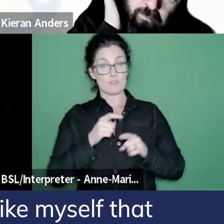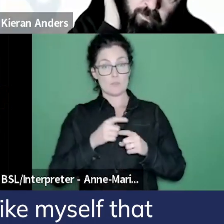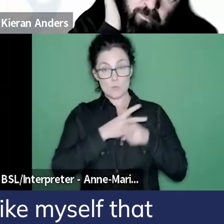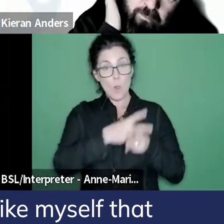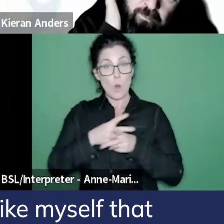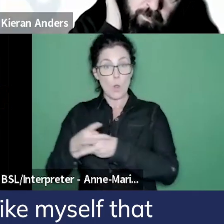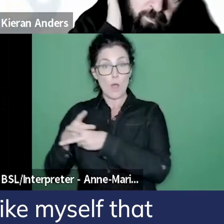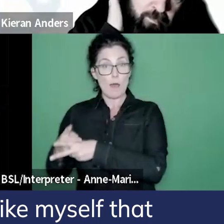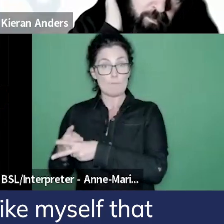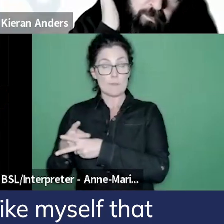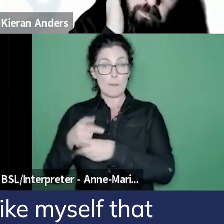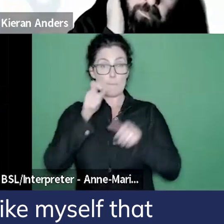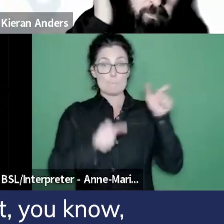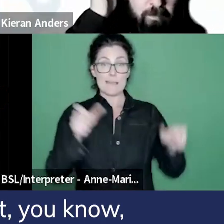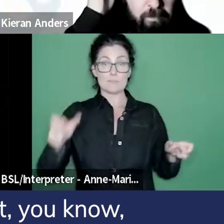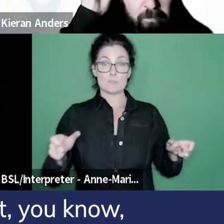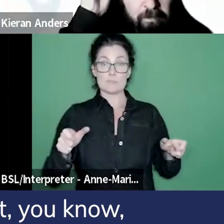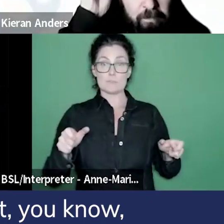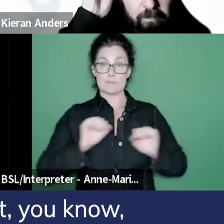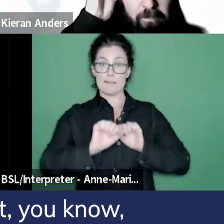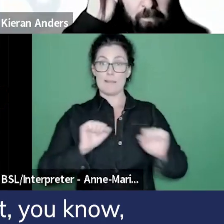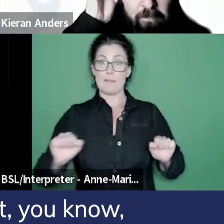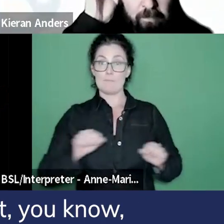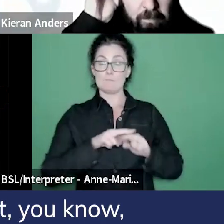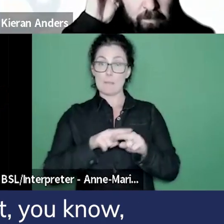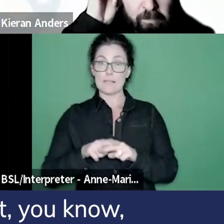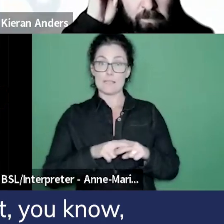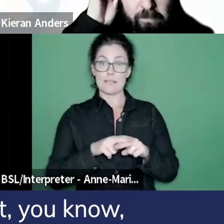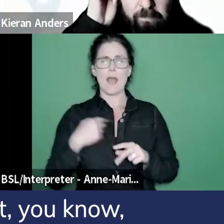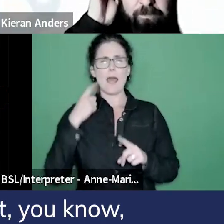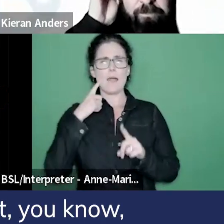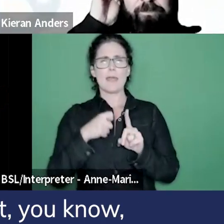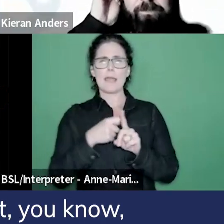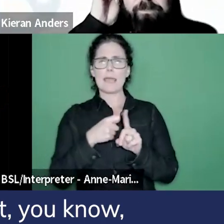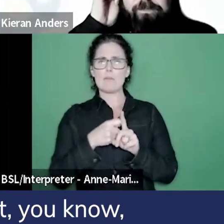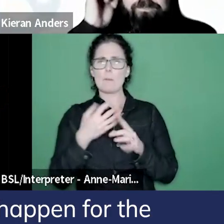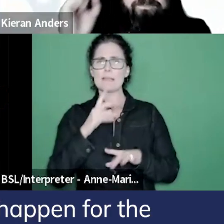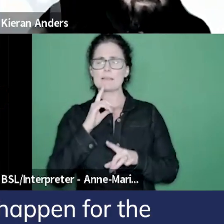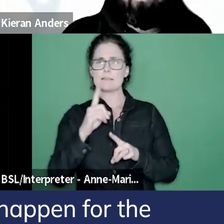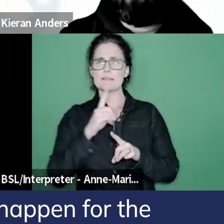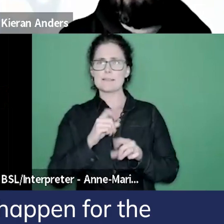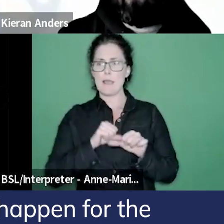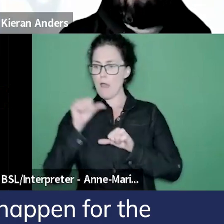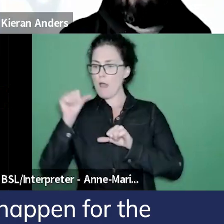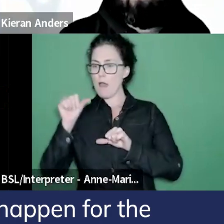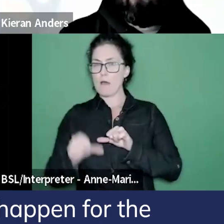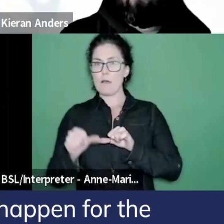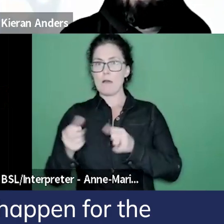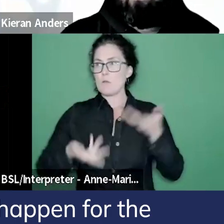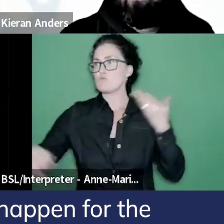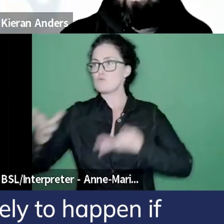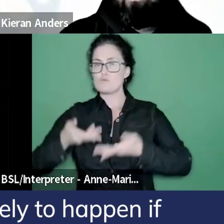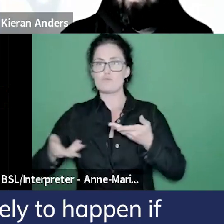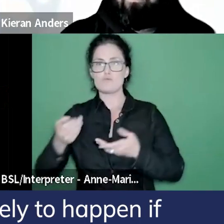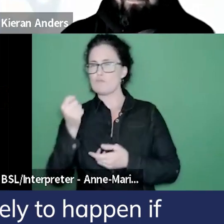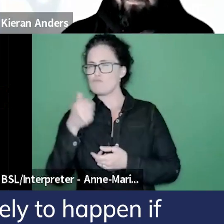our patients and their families, because I think Kieran mentioned that debriefing and what happens, and often it doesn't happen for the dad,